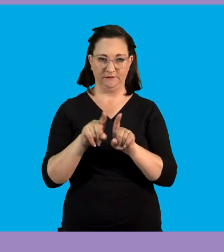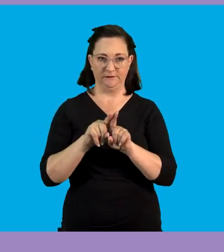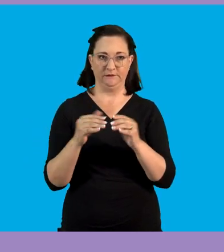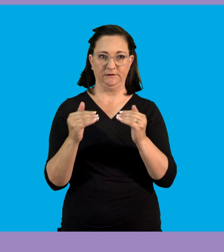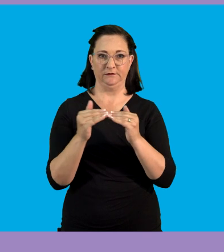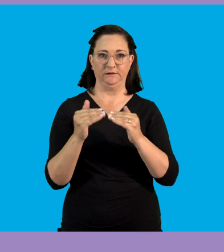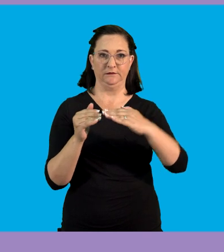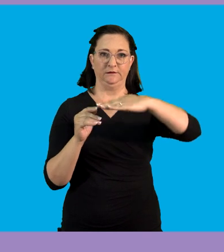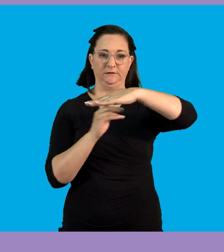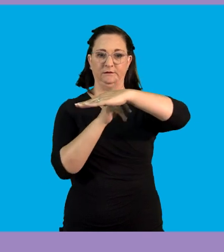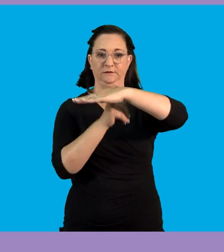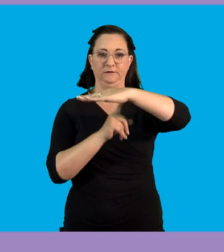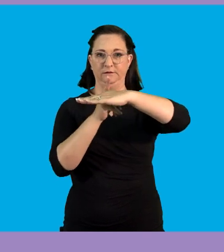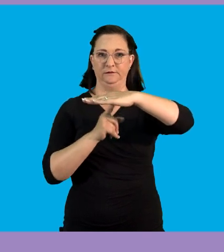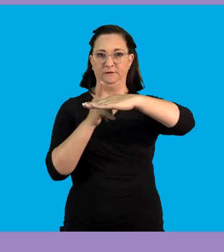markings on